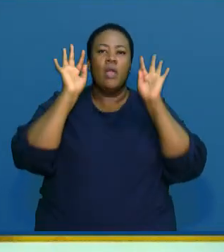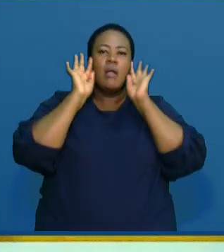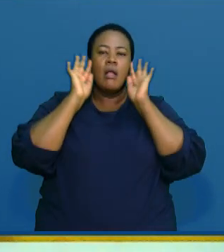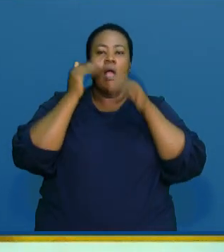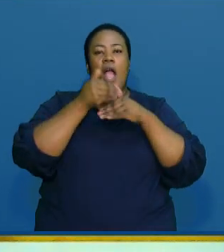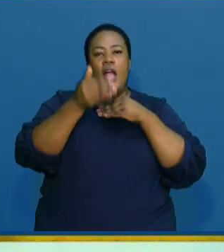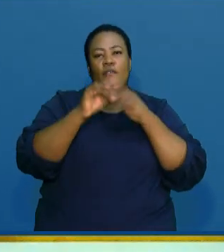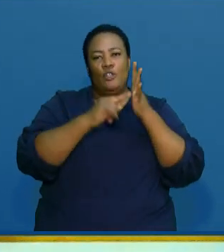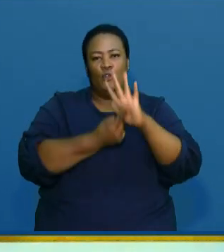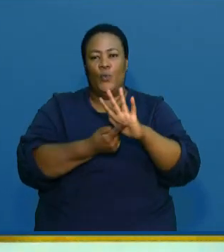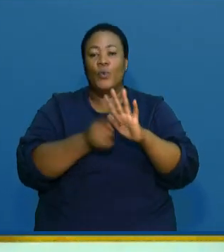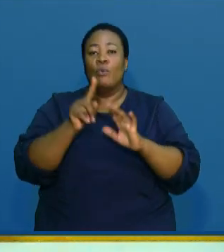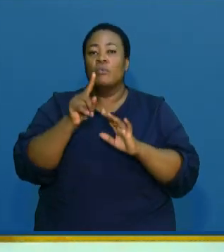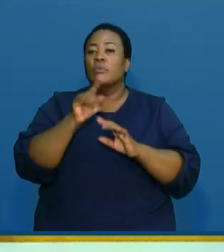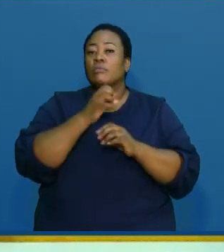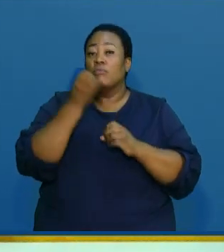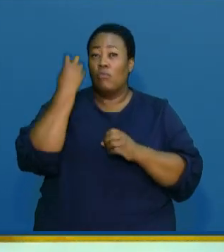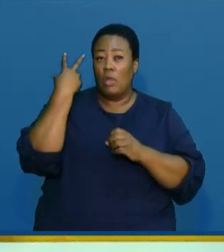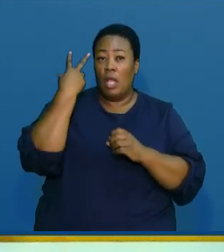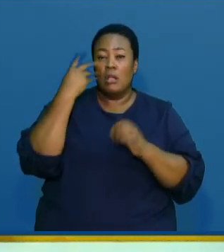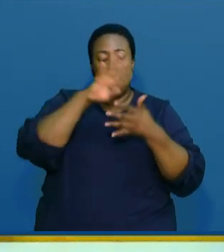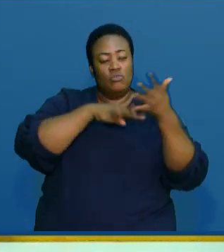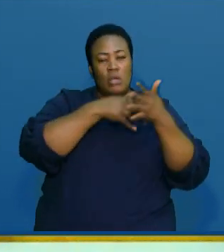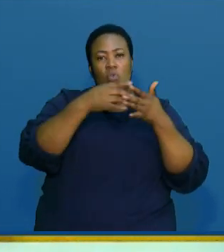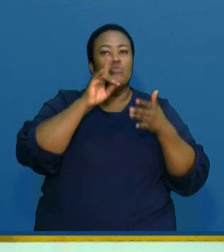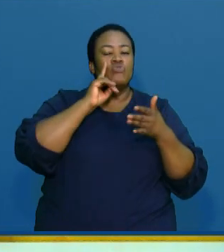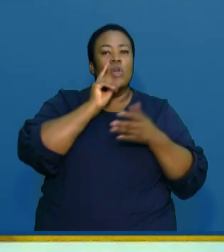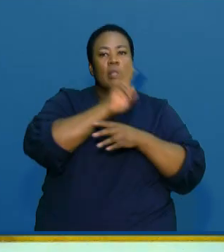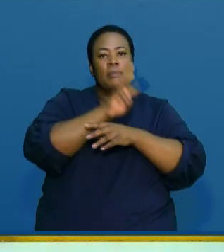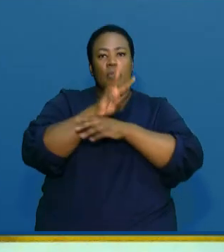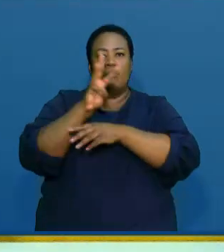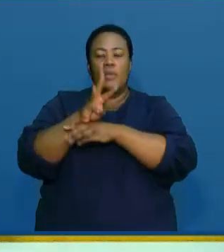show. Don't forget to check out our schedule on